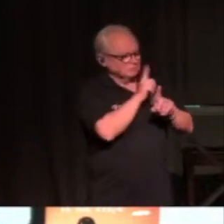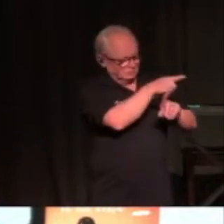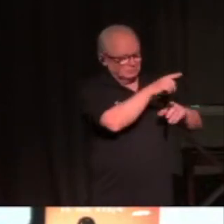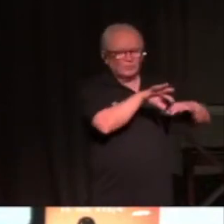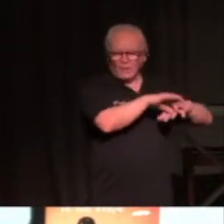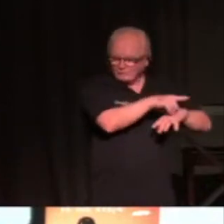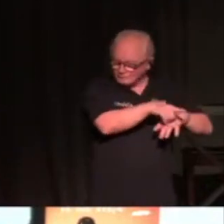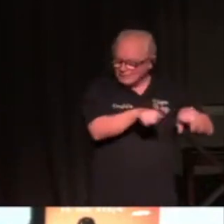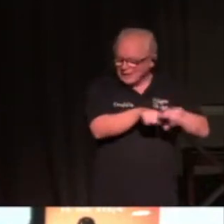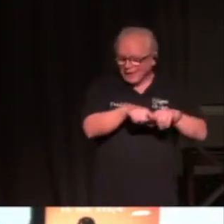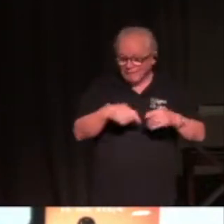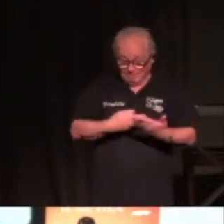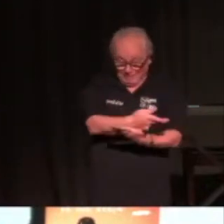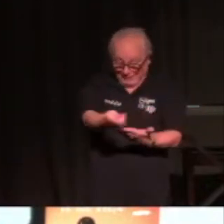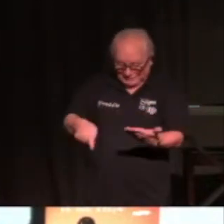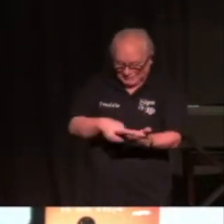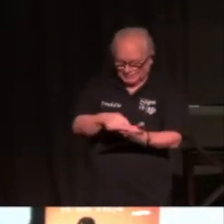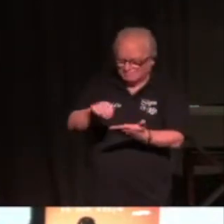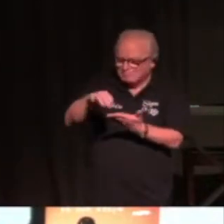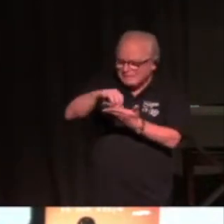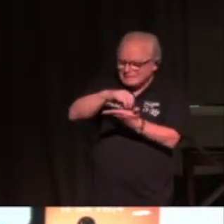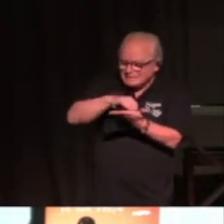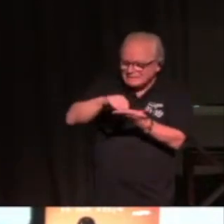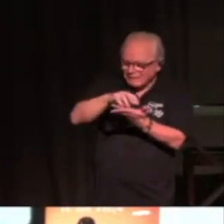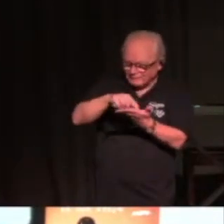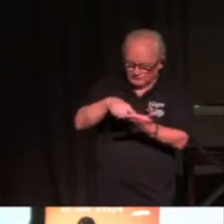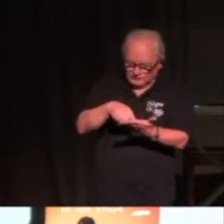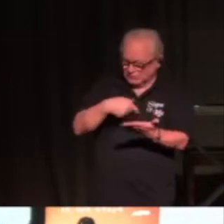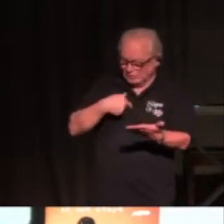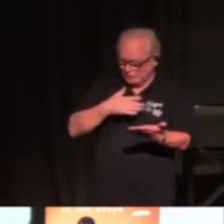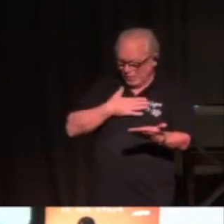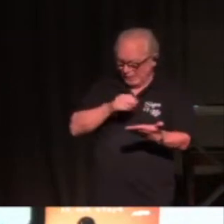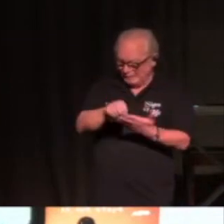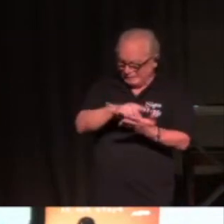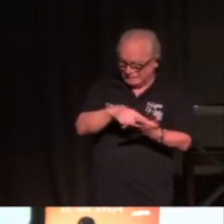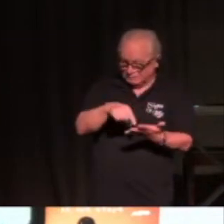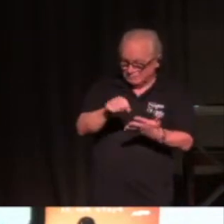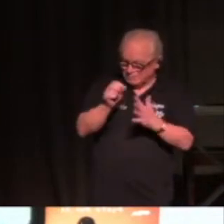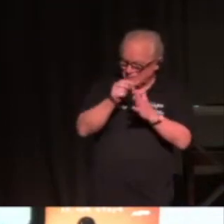the plate were the views, but it was the company.